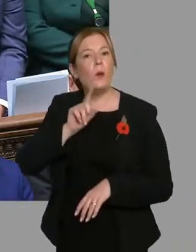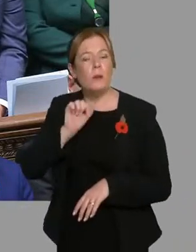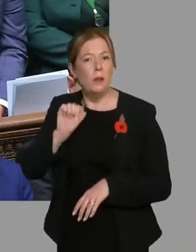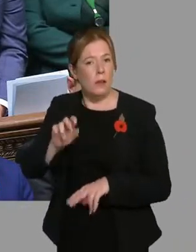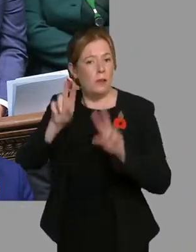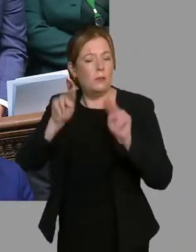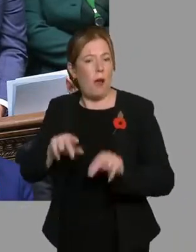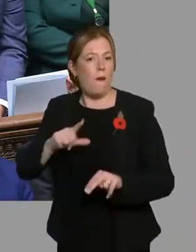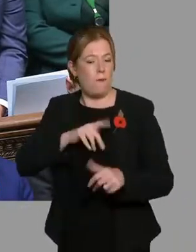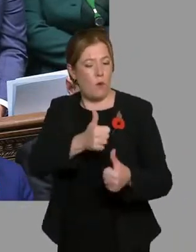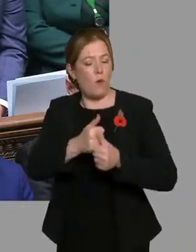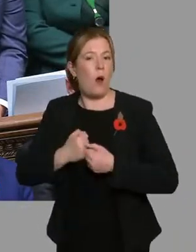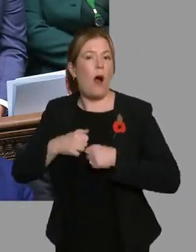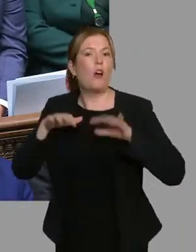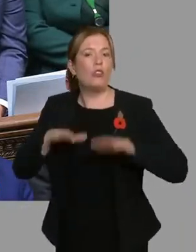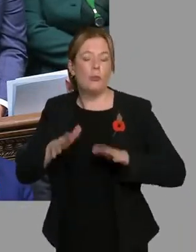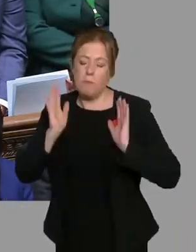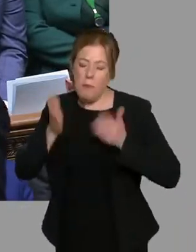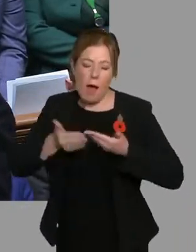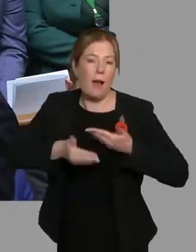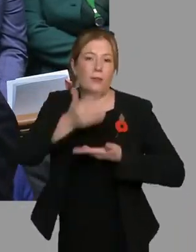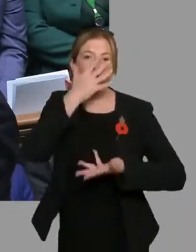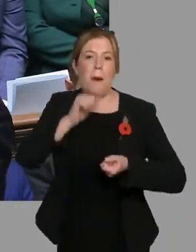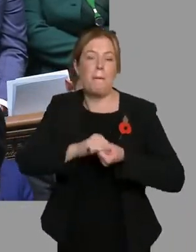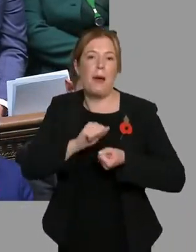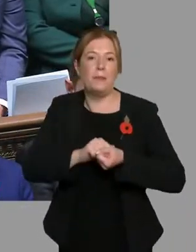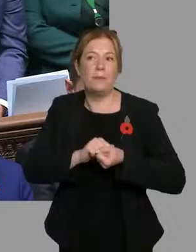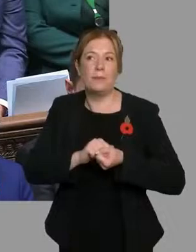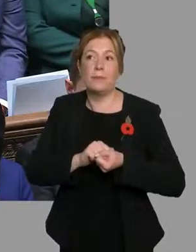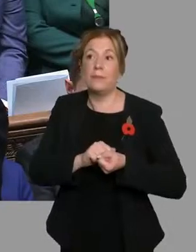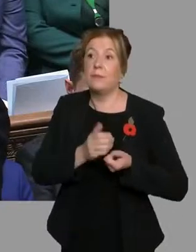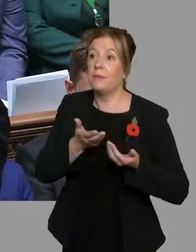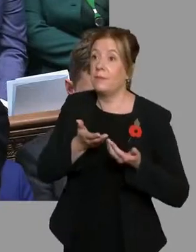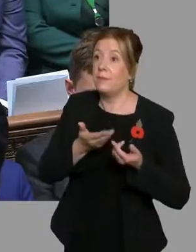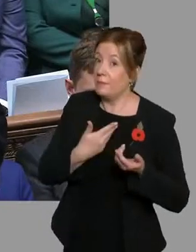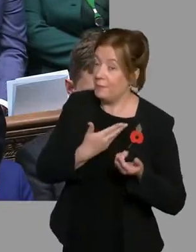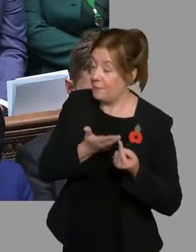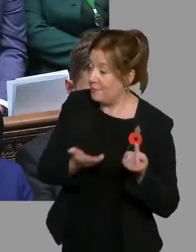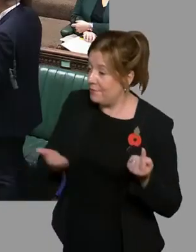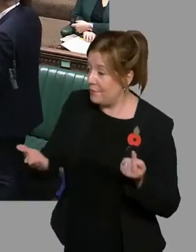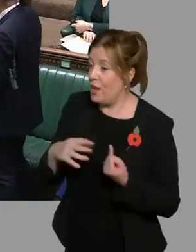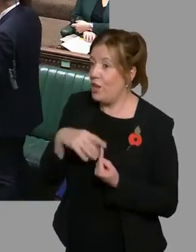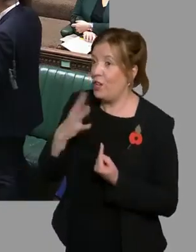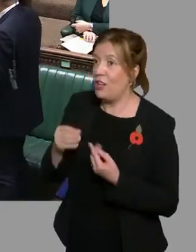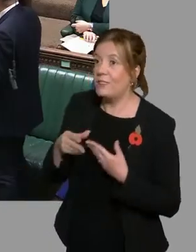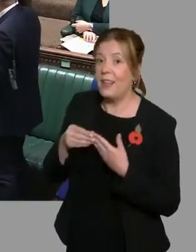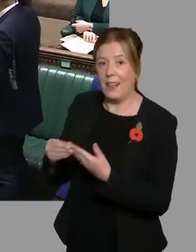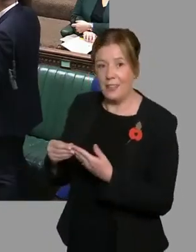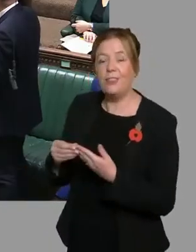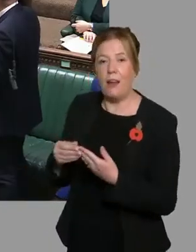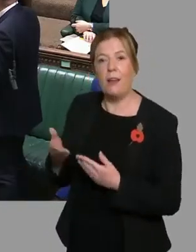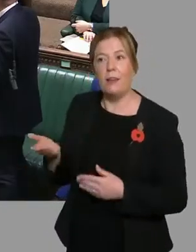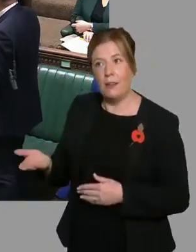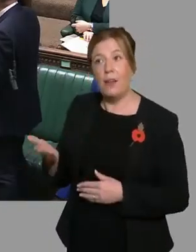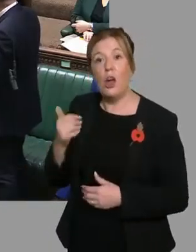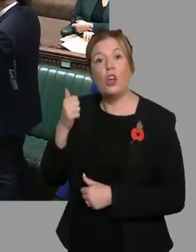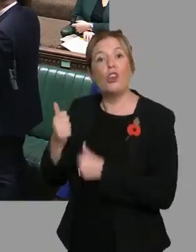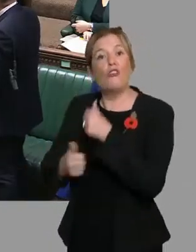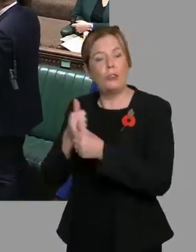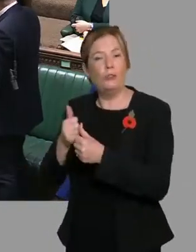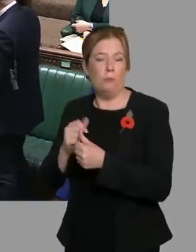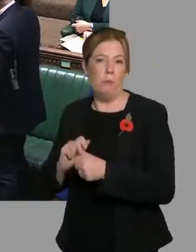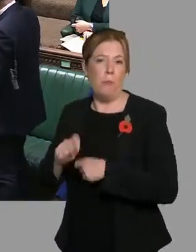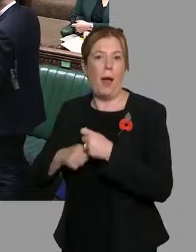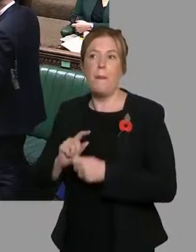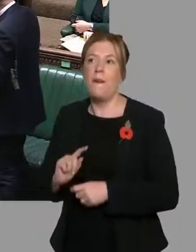him in welcoming the Conservative leader to her place? And can I congratulate her on becoming the first black leader of a UK-wide party, a